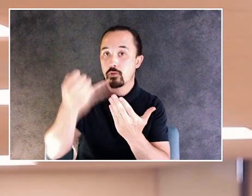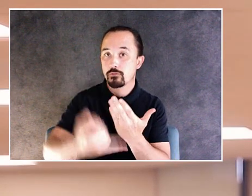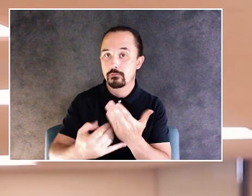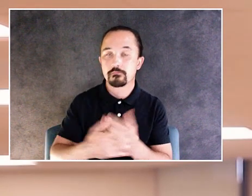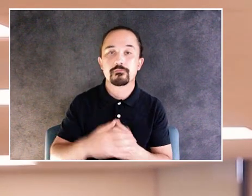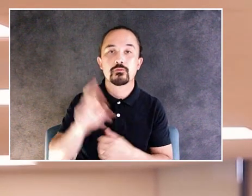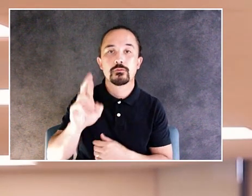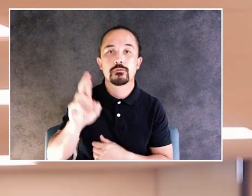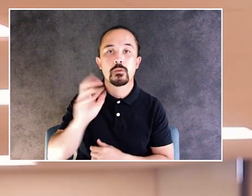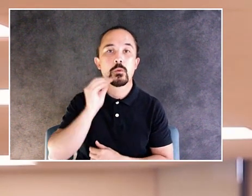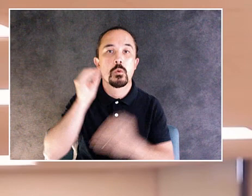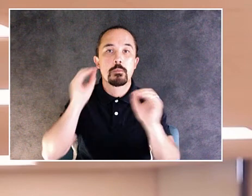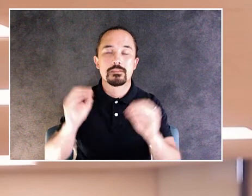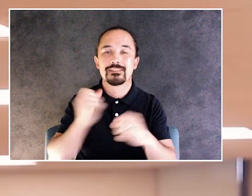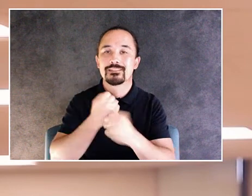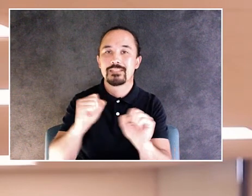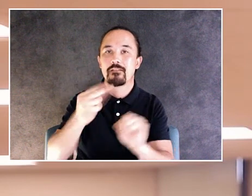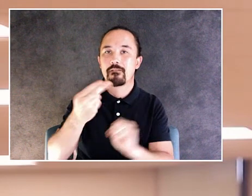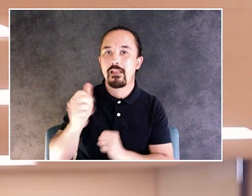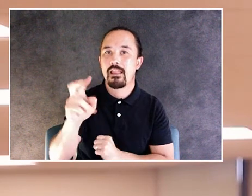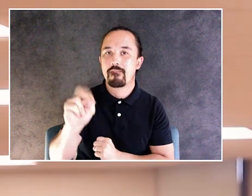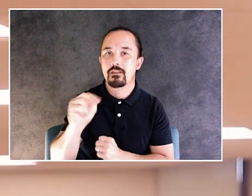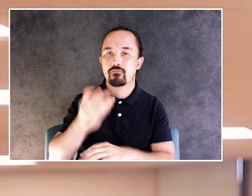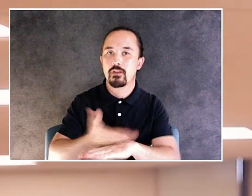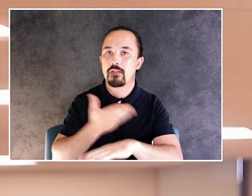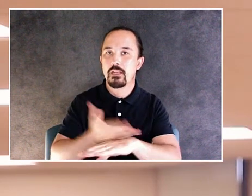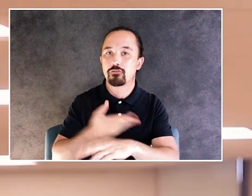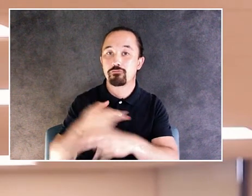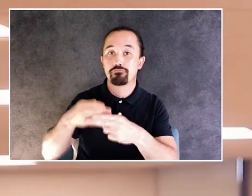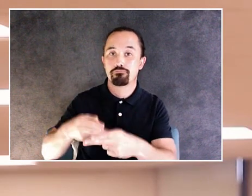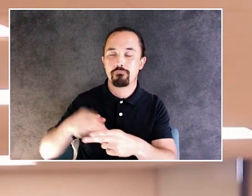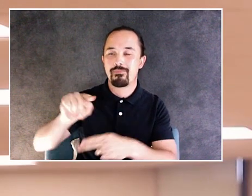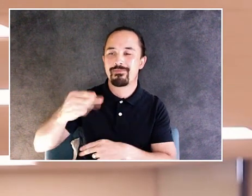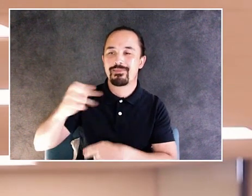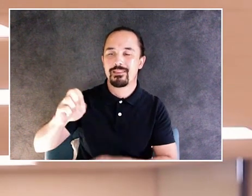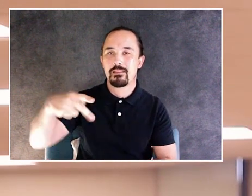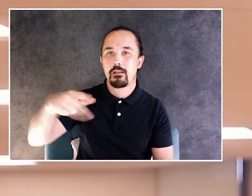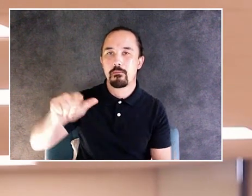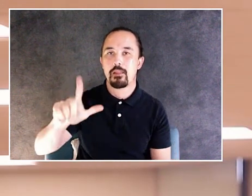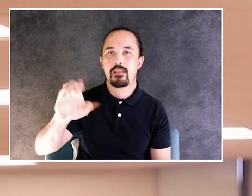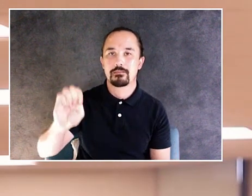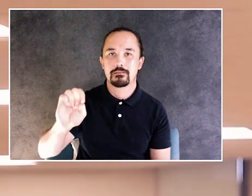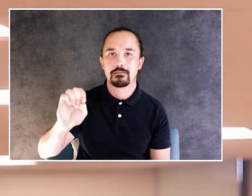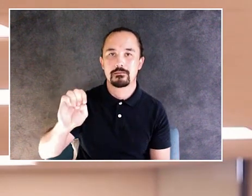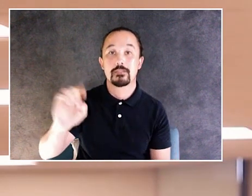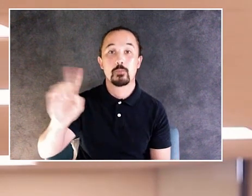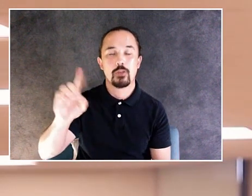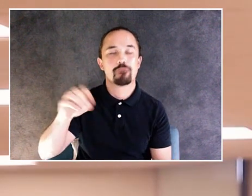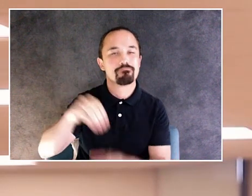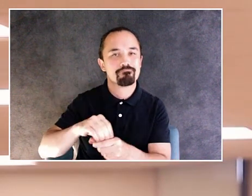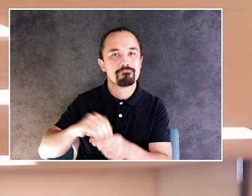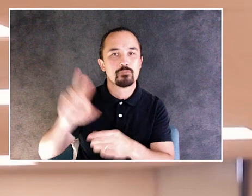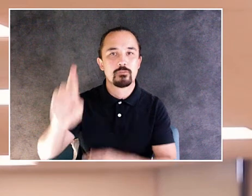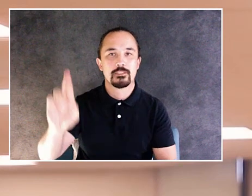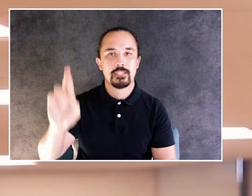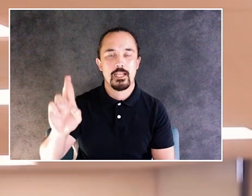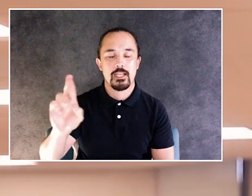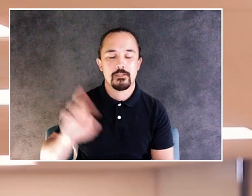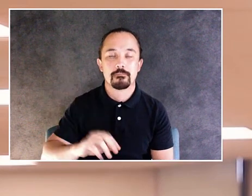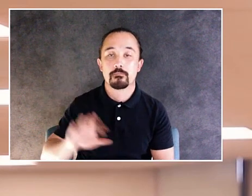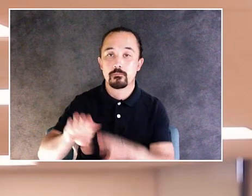Riverside Homeless Safe Haven renovation, known as The Place. The Place is located in the city of Riverside. It opened